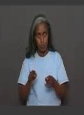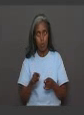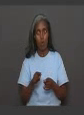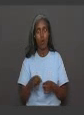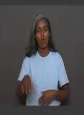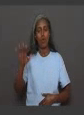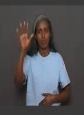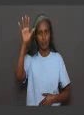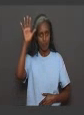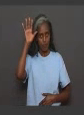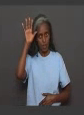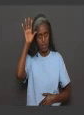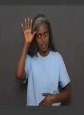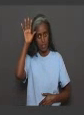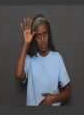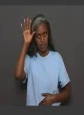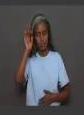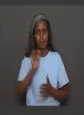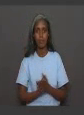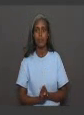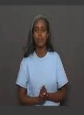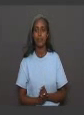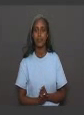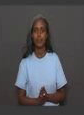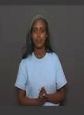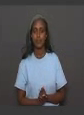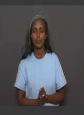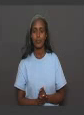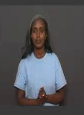1.02 to the power of 5.